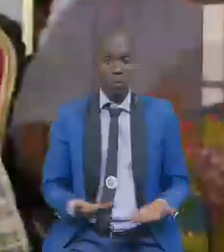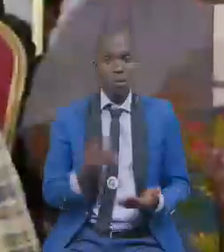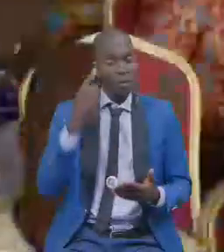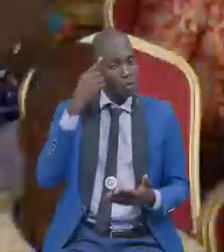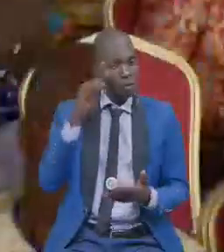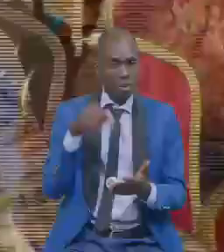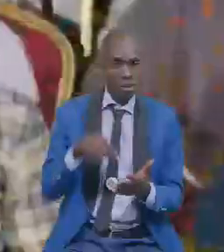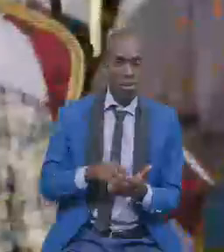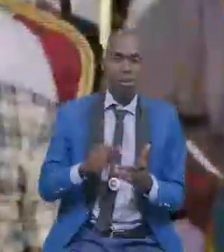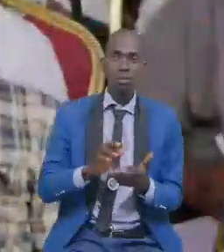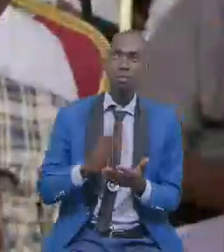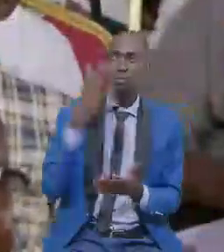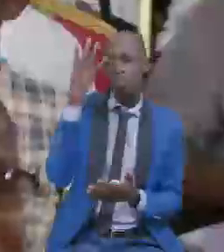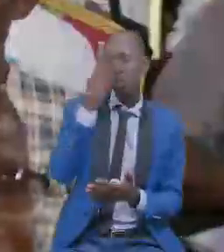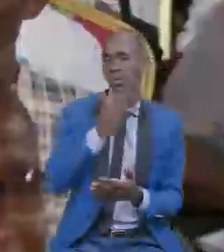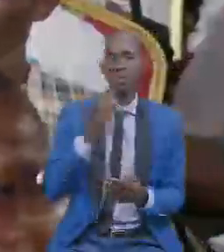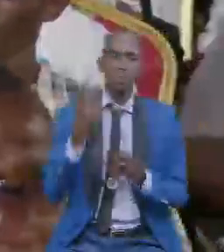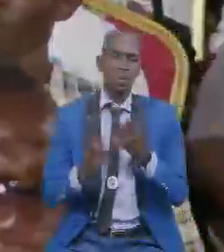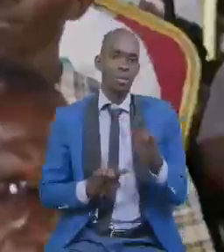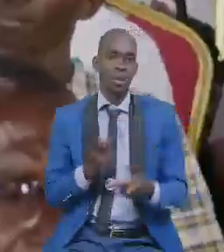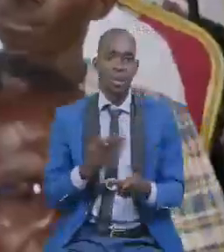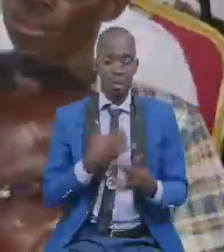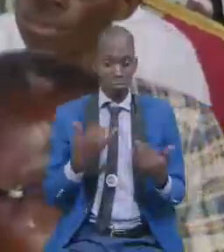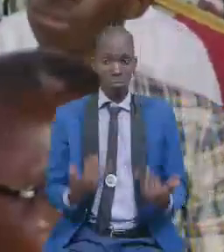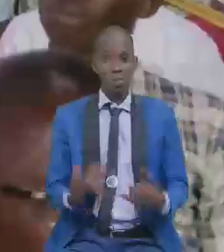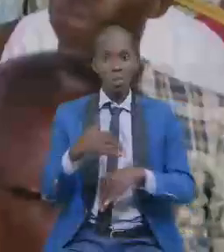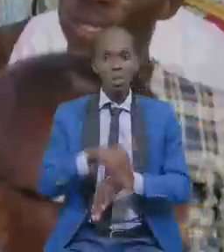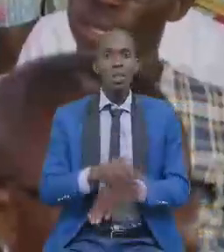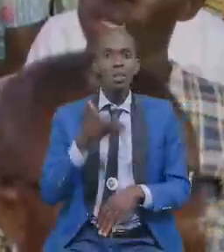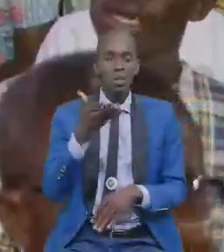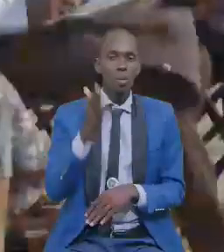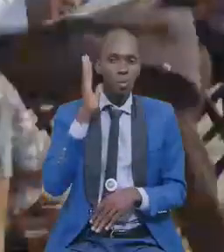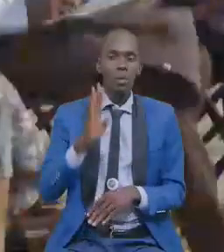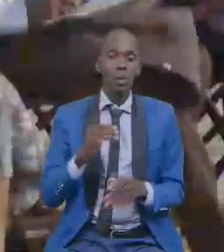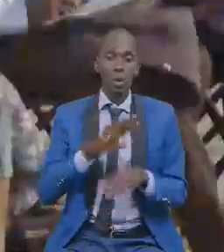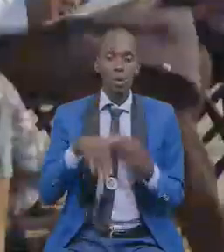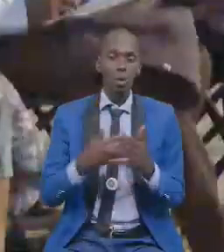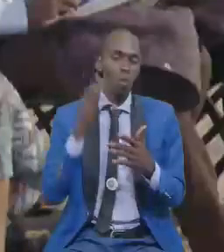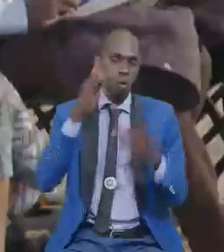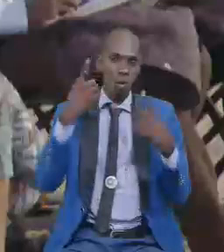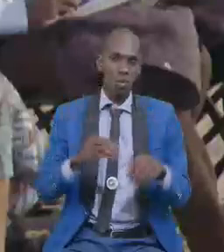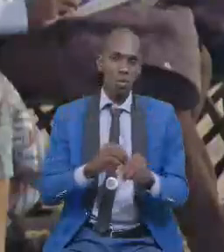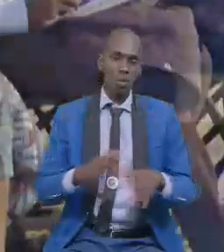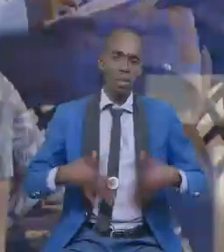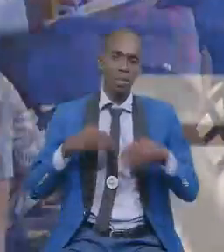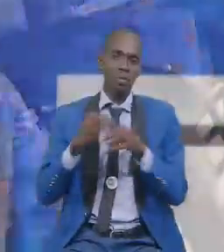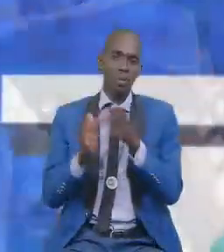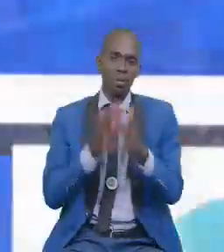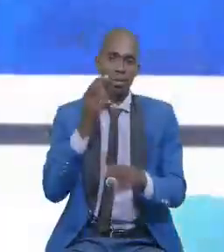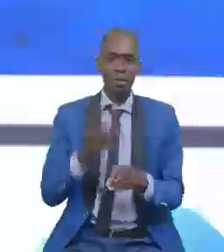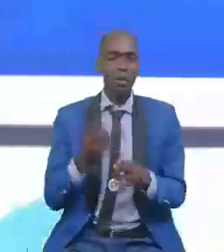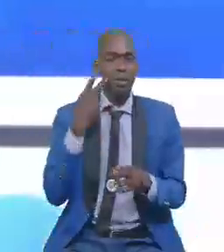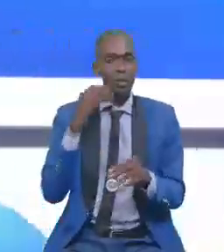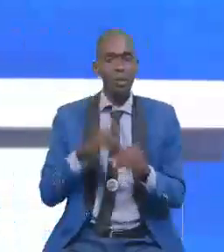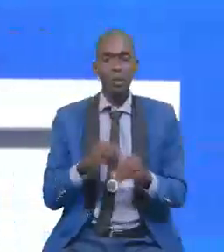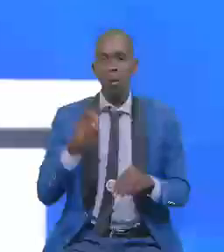visitation. And tonight, there will be fulfillment in your life. Look at Matthew chapter 4.